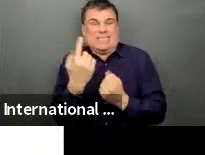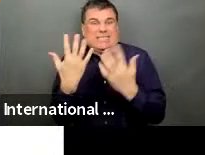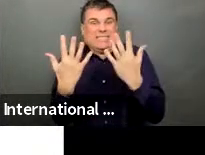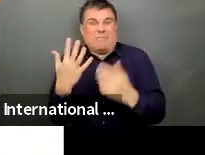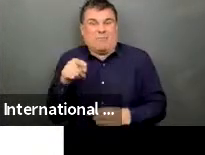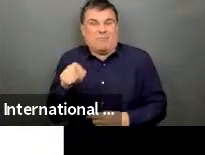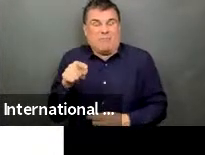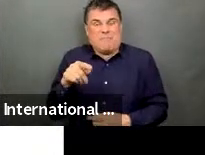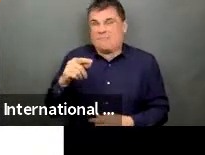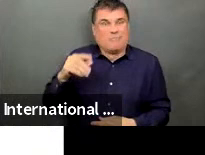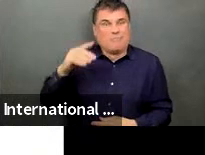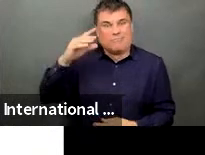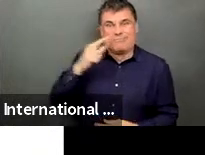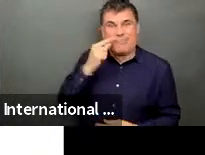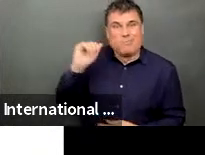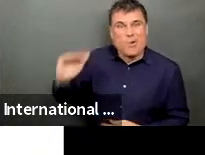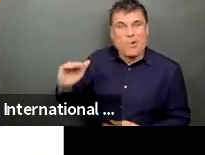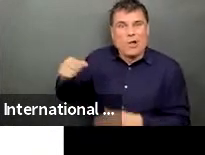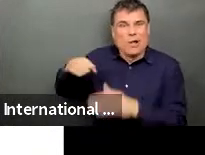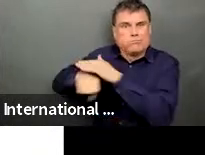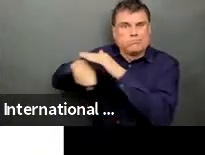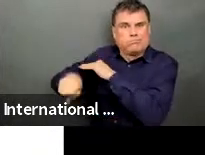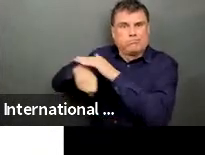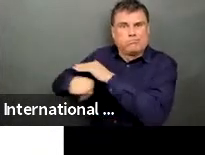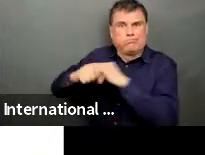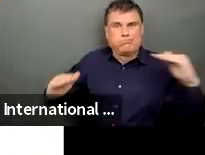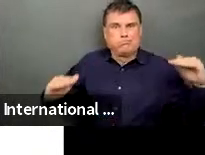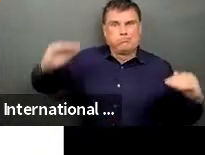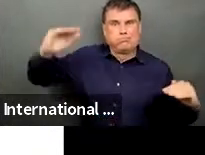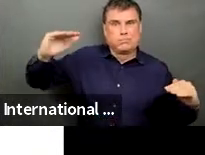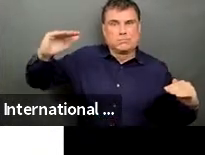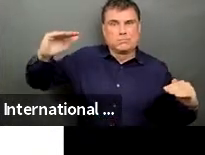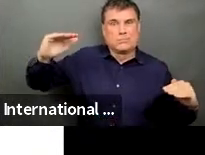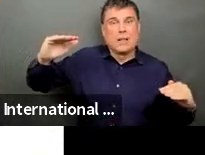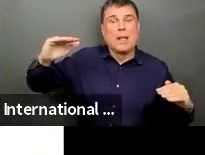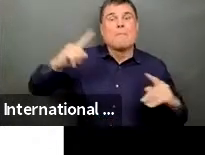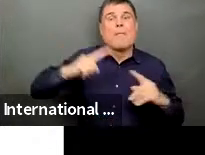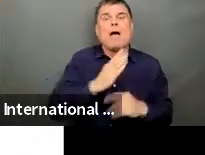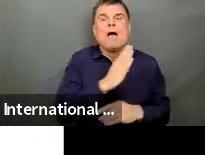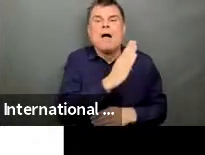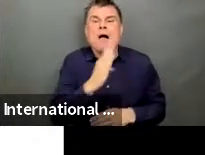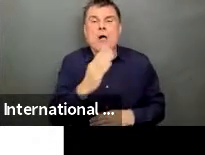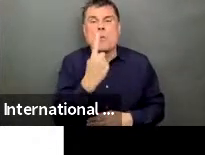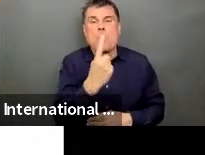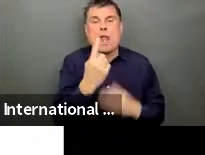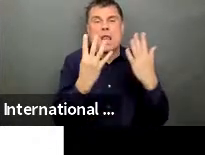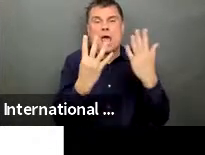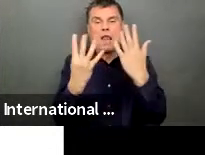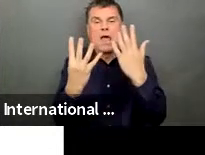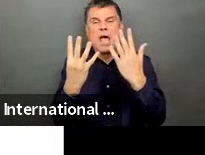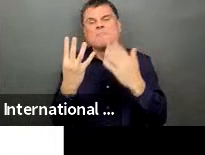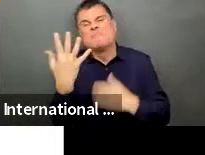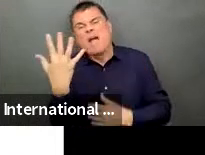1991. The SRB started to decline in the mid-1990s and became normalized